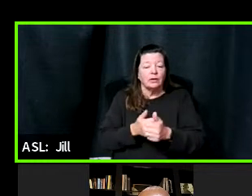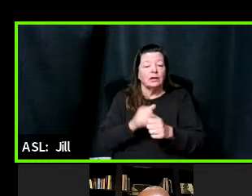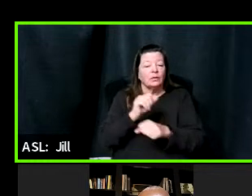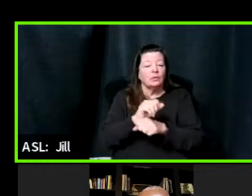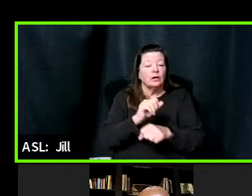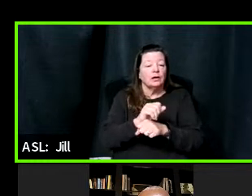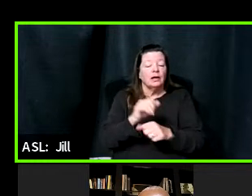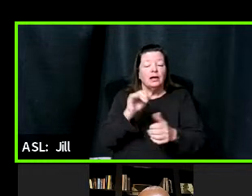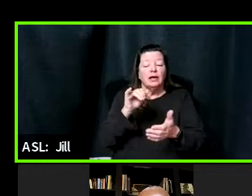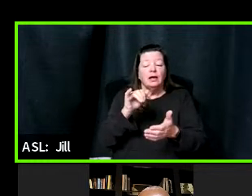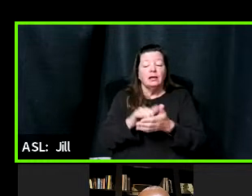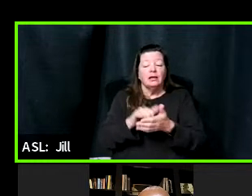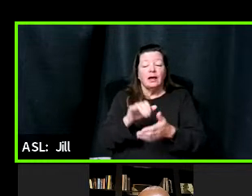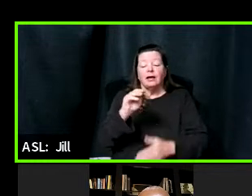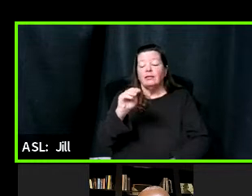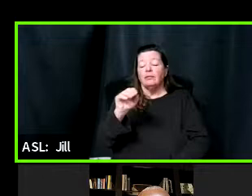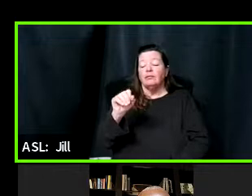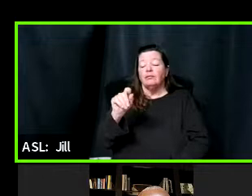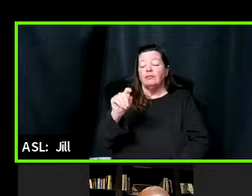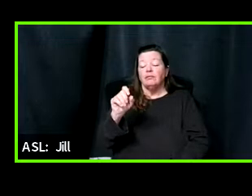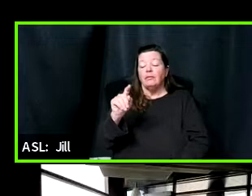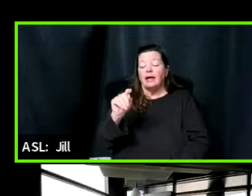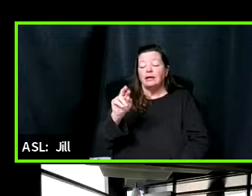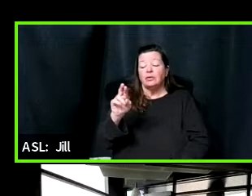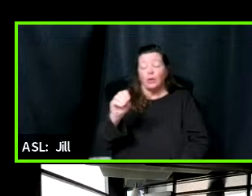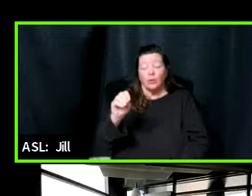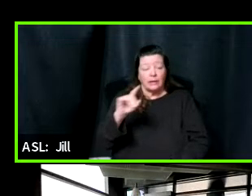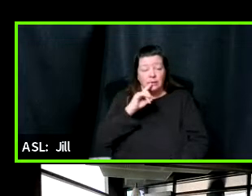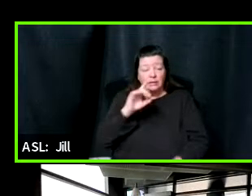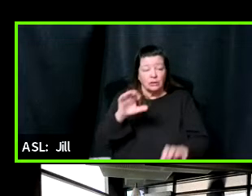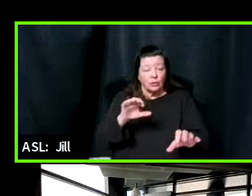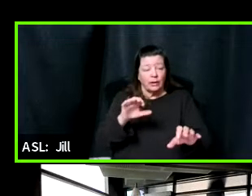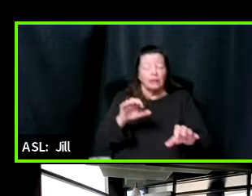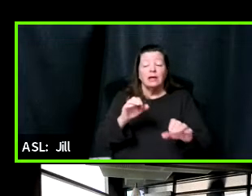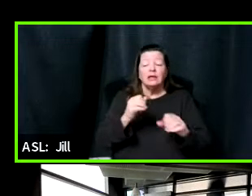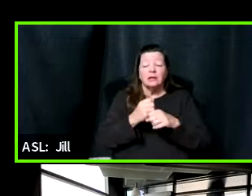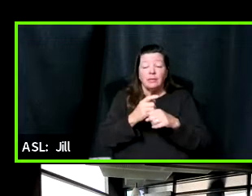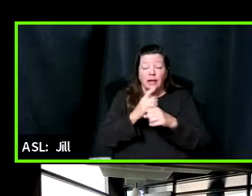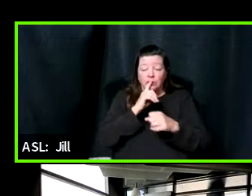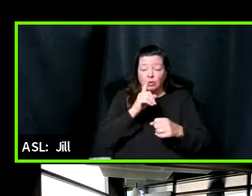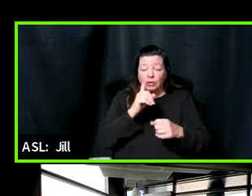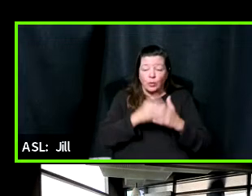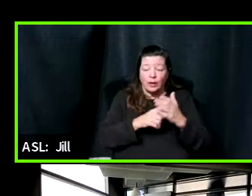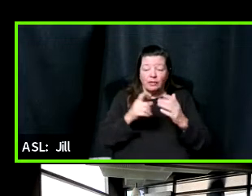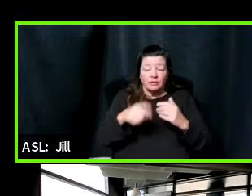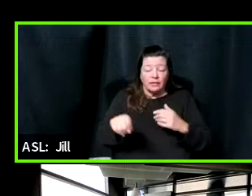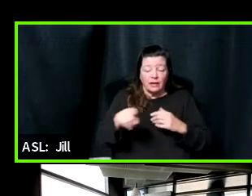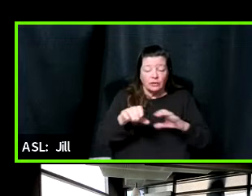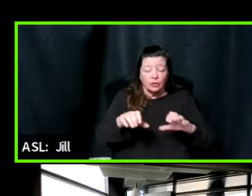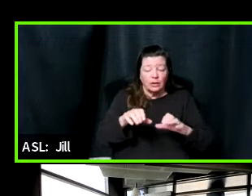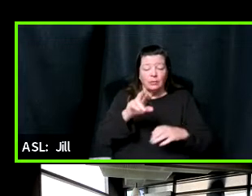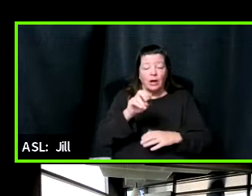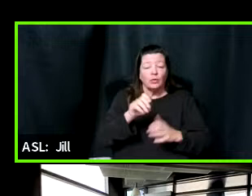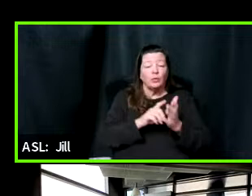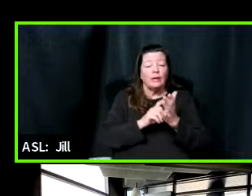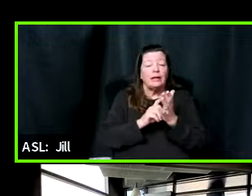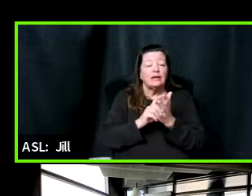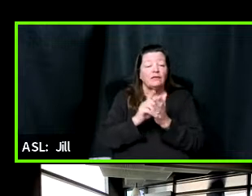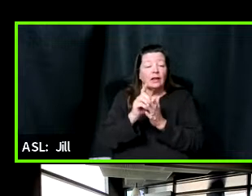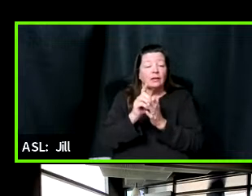So ensuring that what you're doing around the redevelopment and ensuring that what you're doing